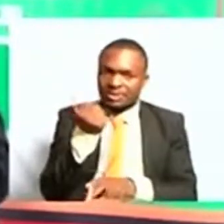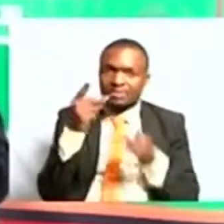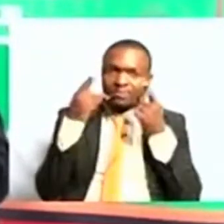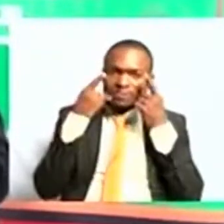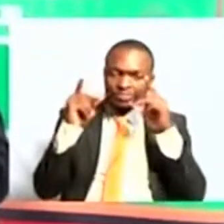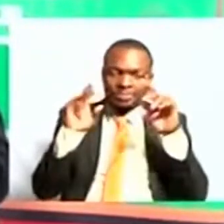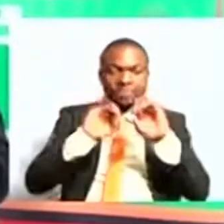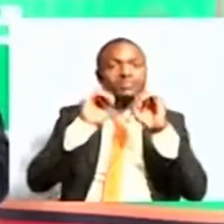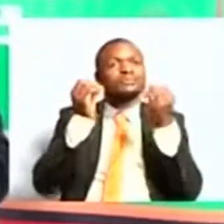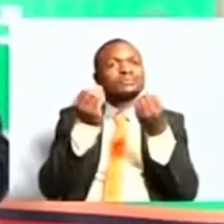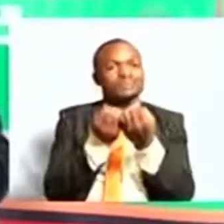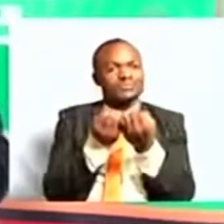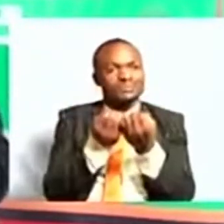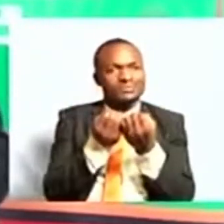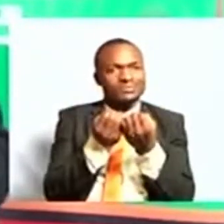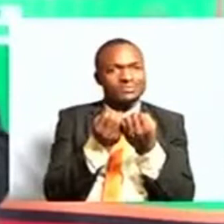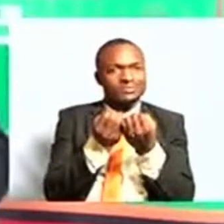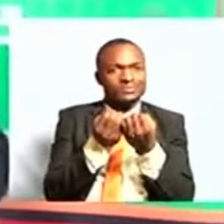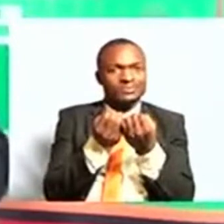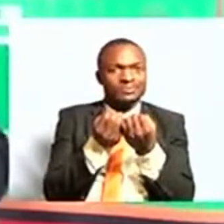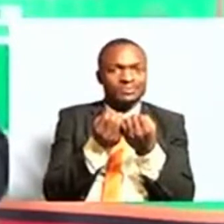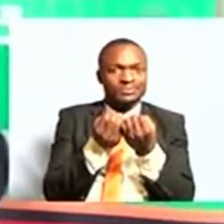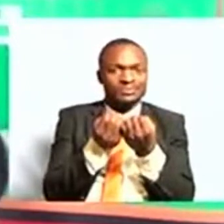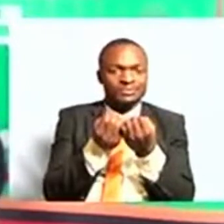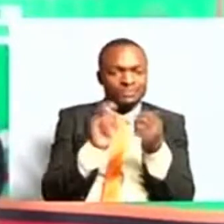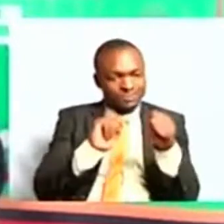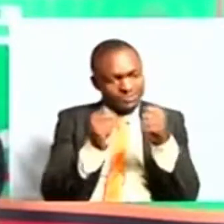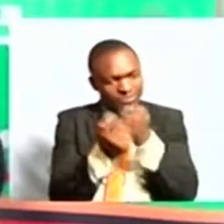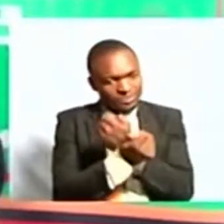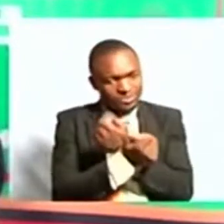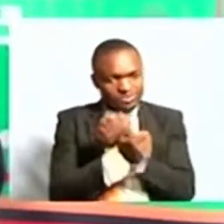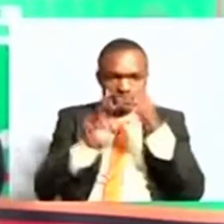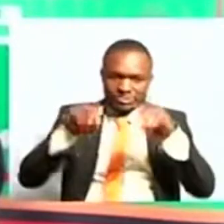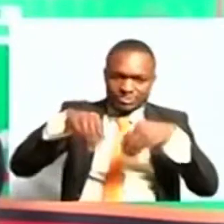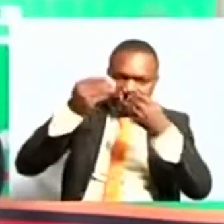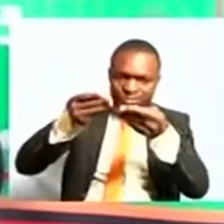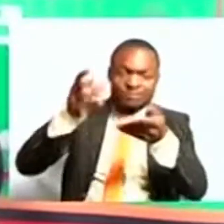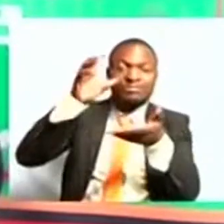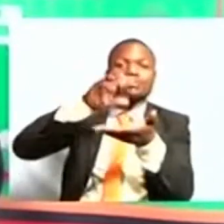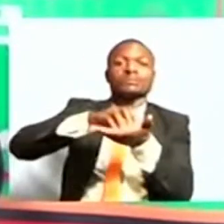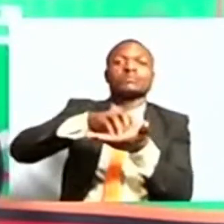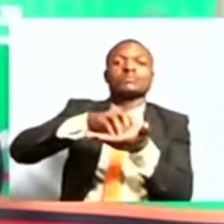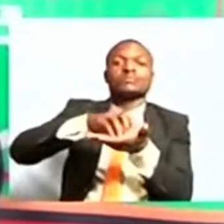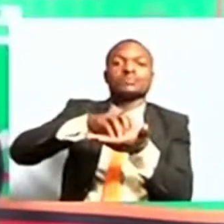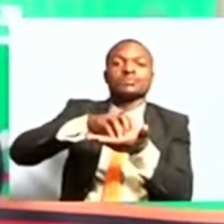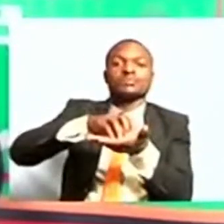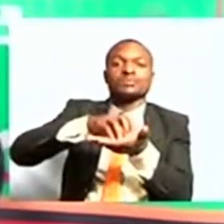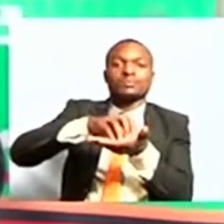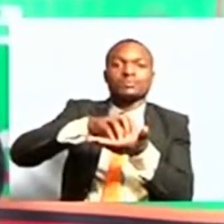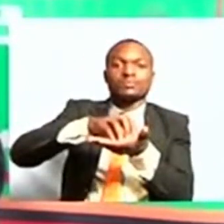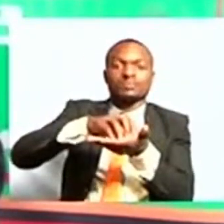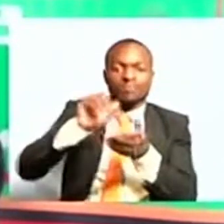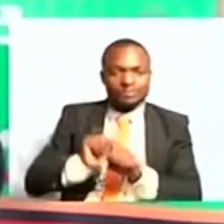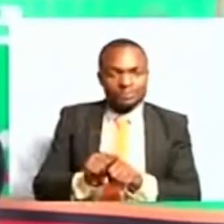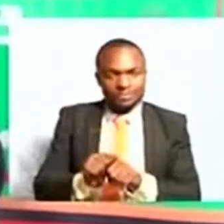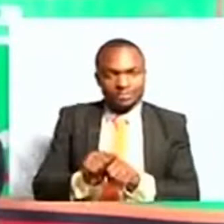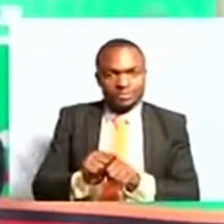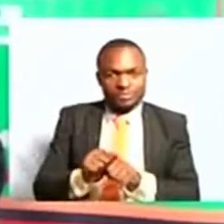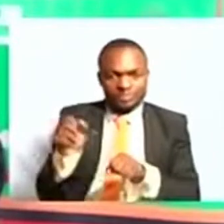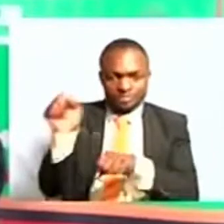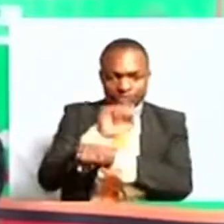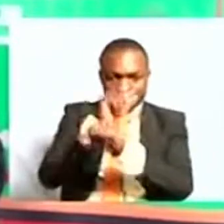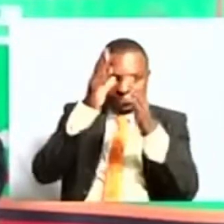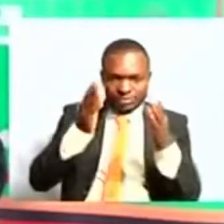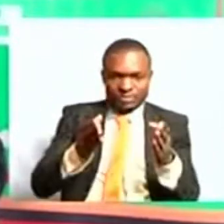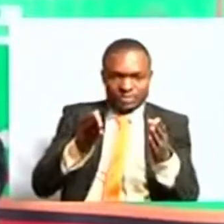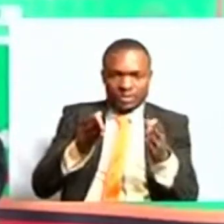organization, then turns around and gives a case to the motorist who parked off